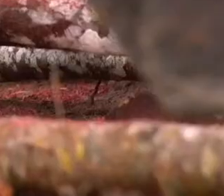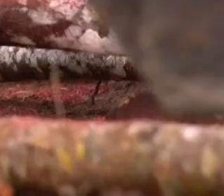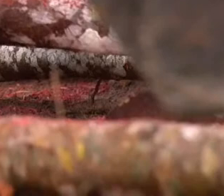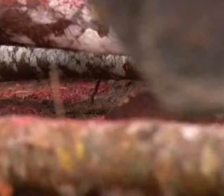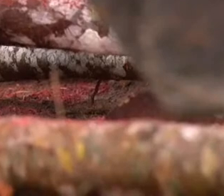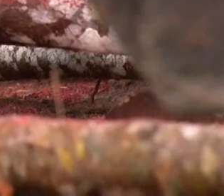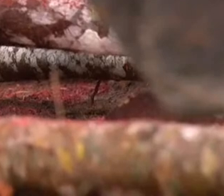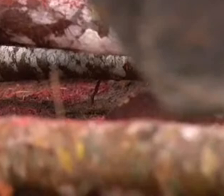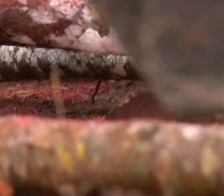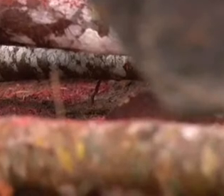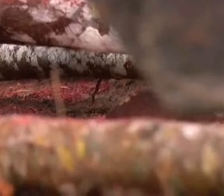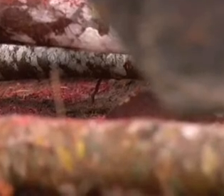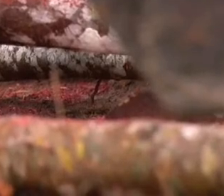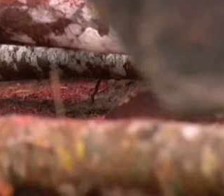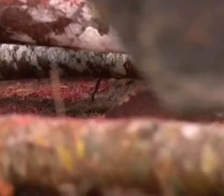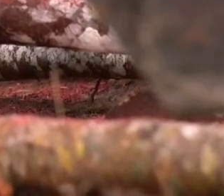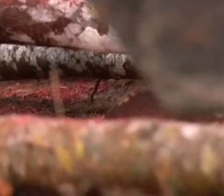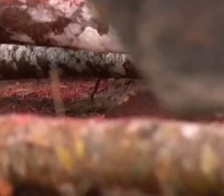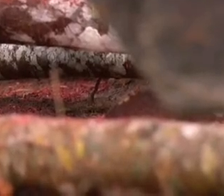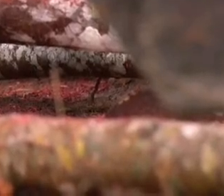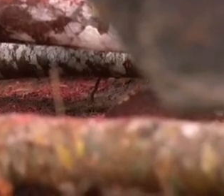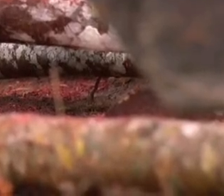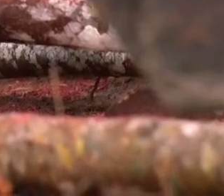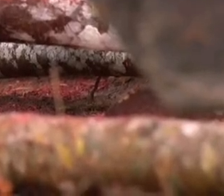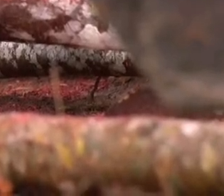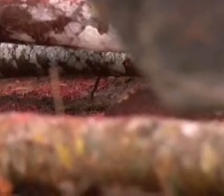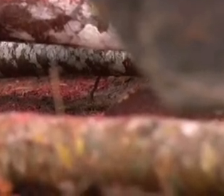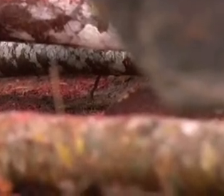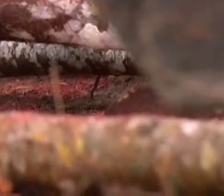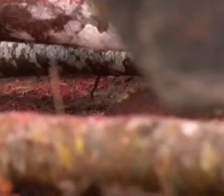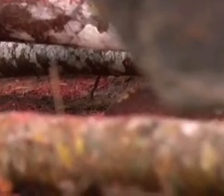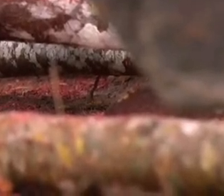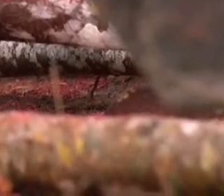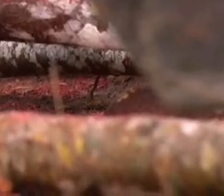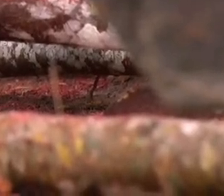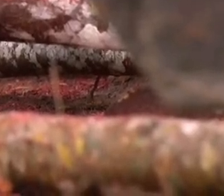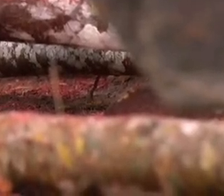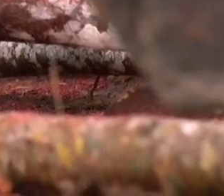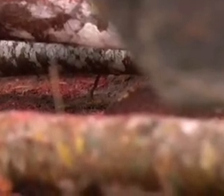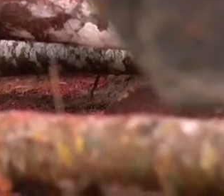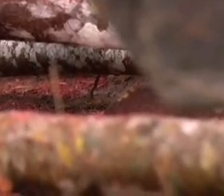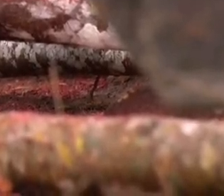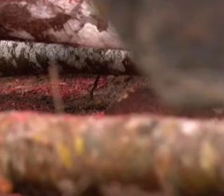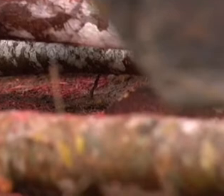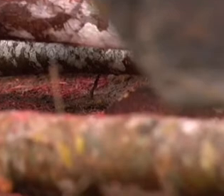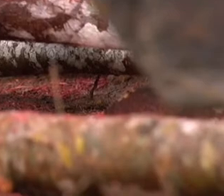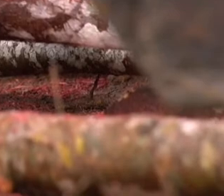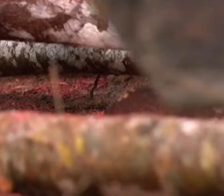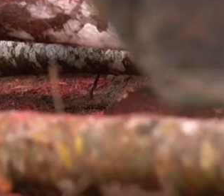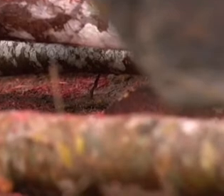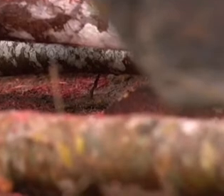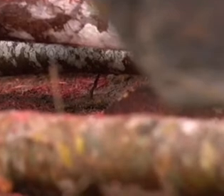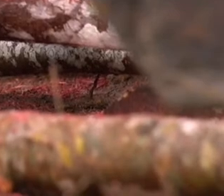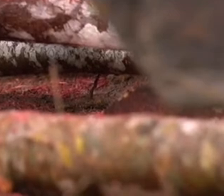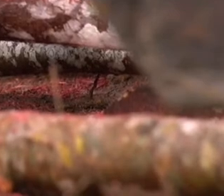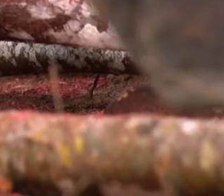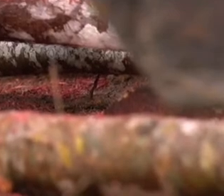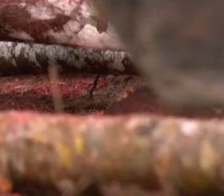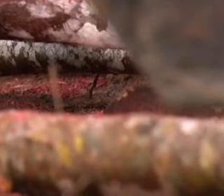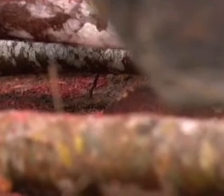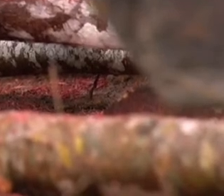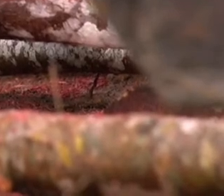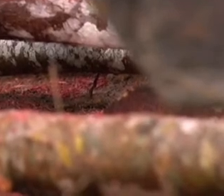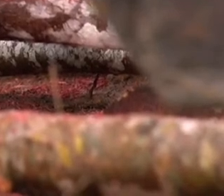Tem uma cajarana que caiu, que a gente aproveitou para fazer os esteios. Tem o louro, né, para fazer o